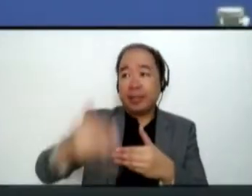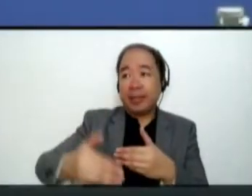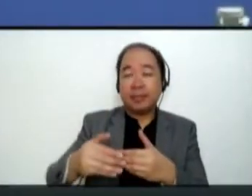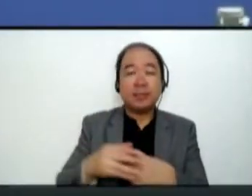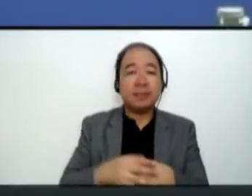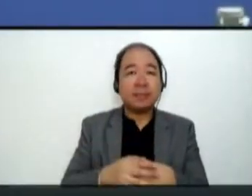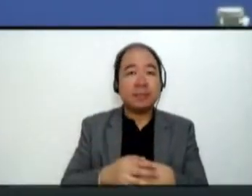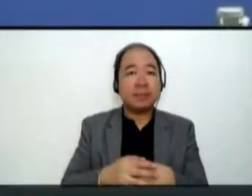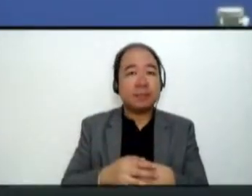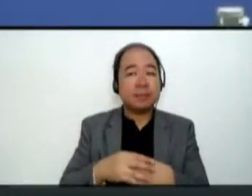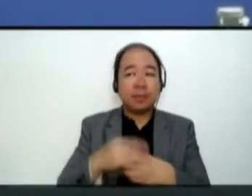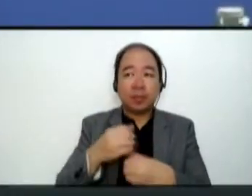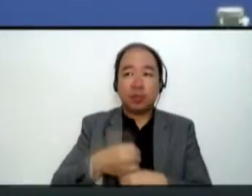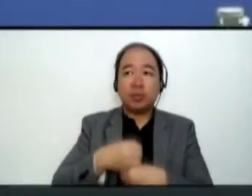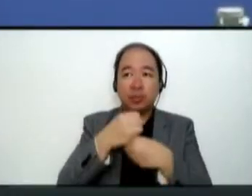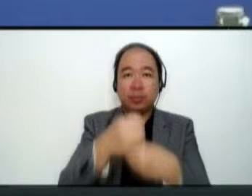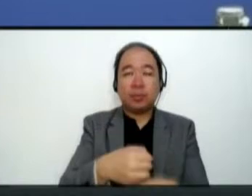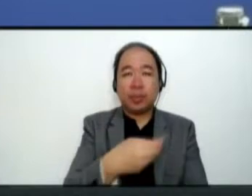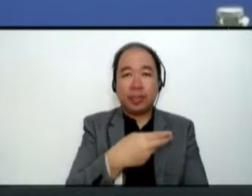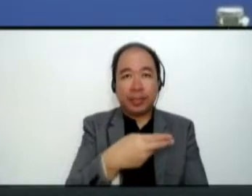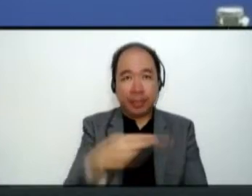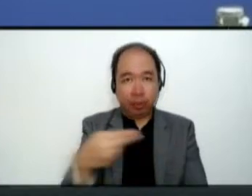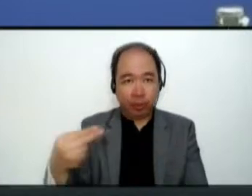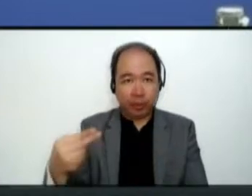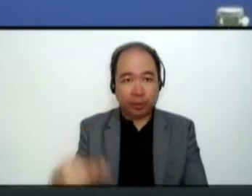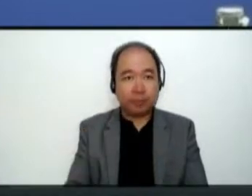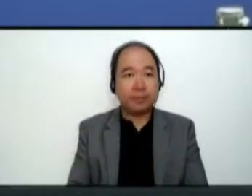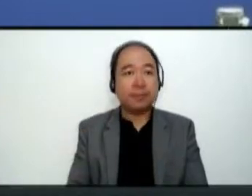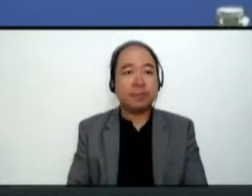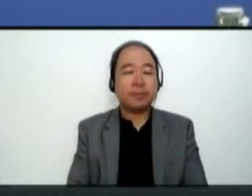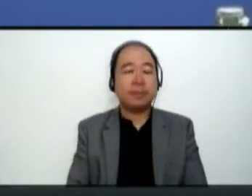distinguished delegates of Indonesia.